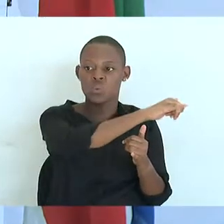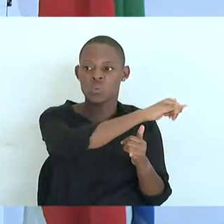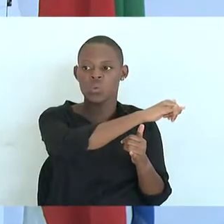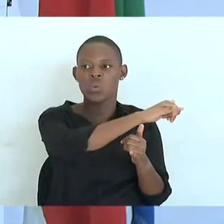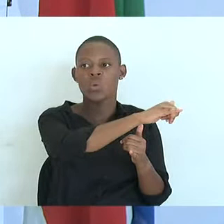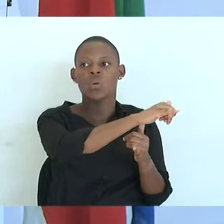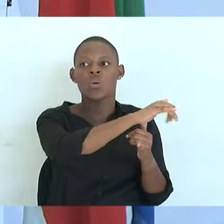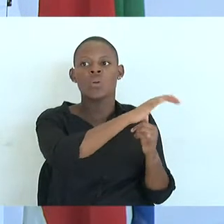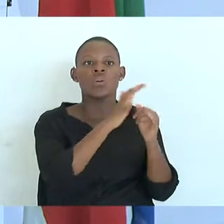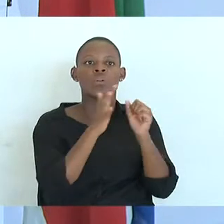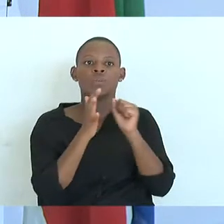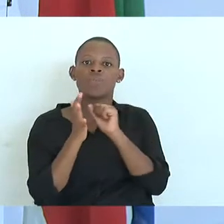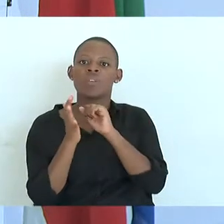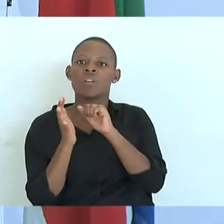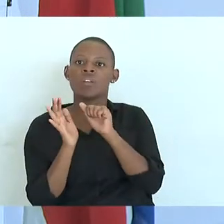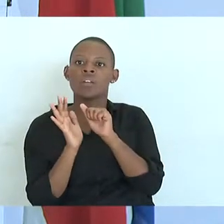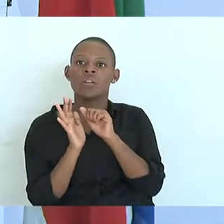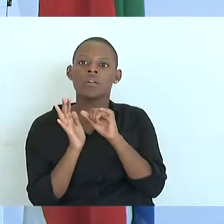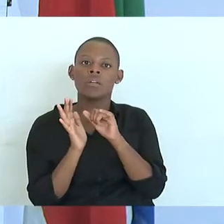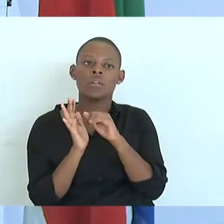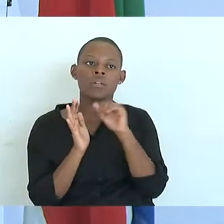sitting number 66.